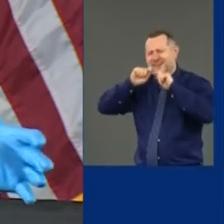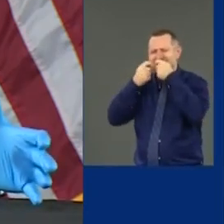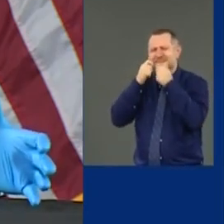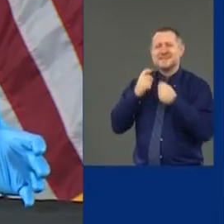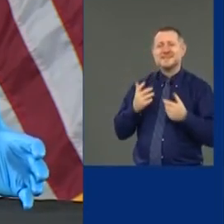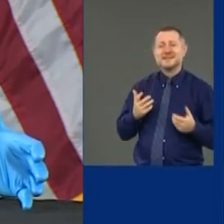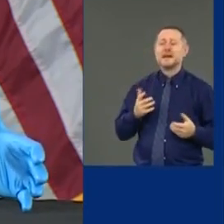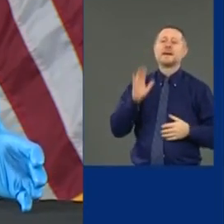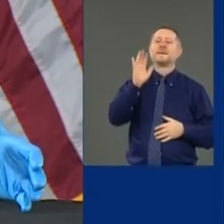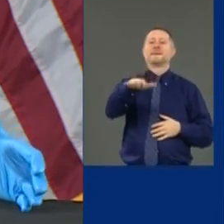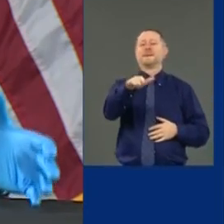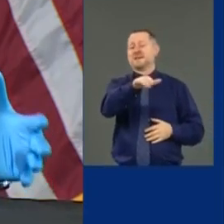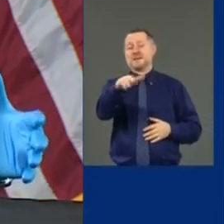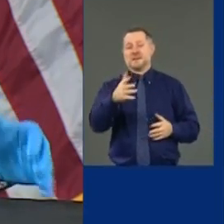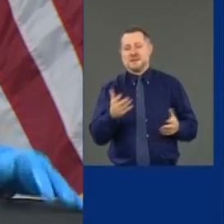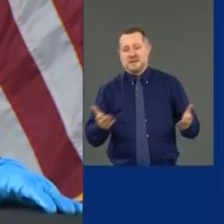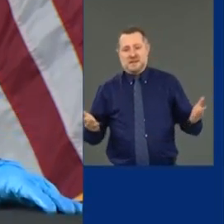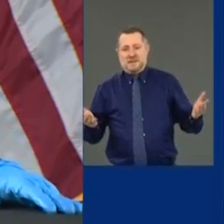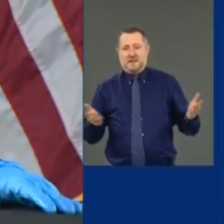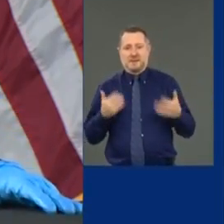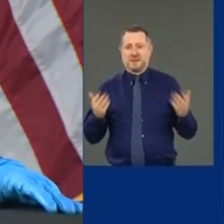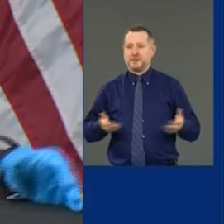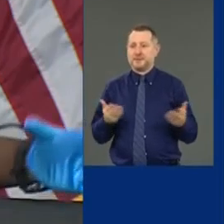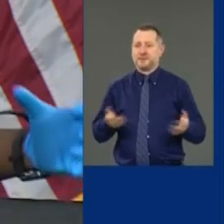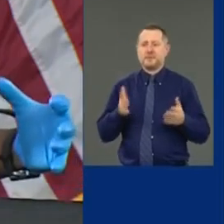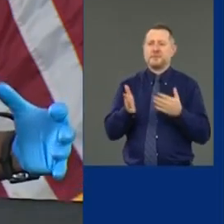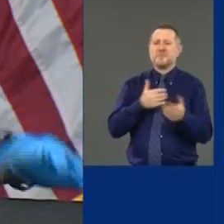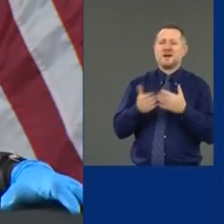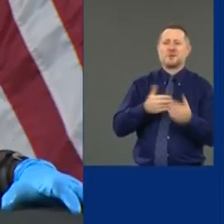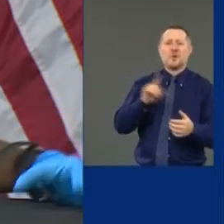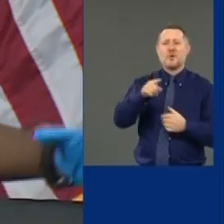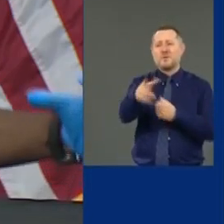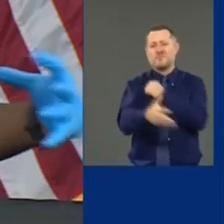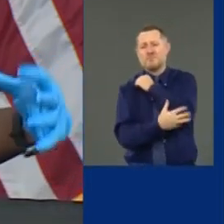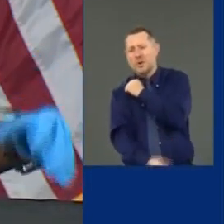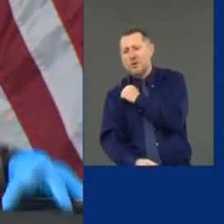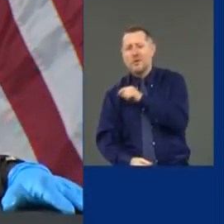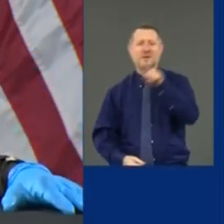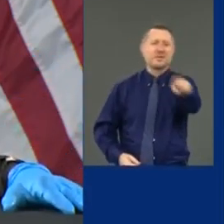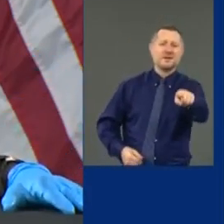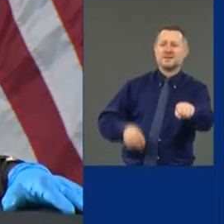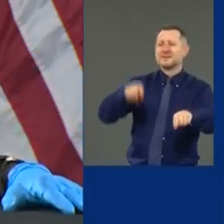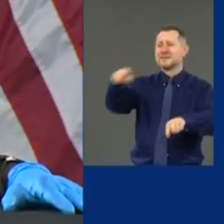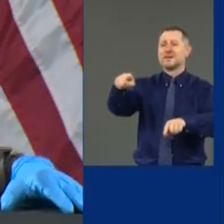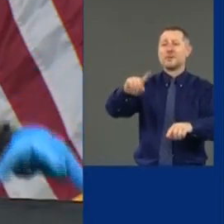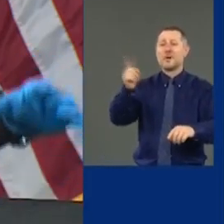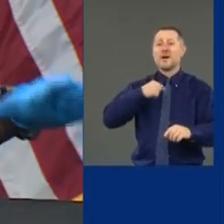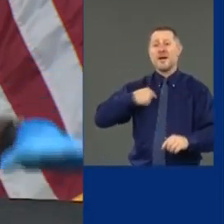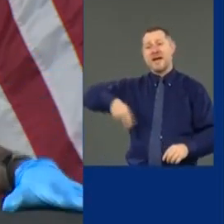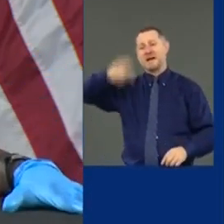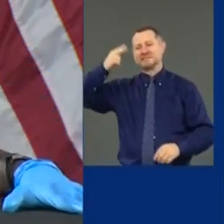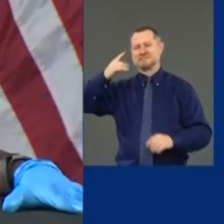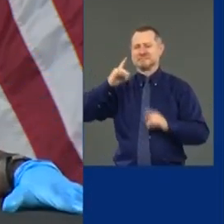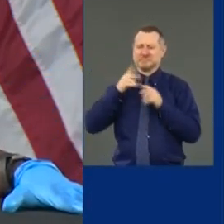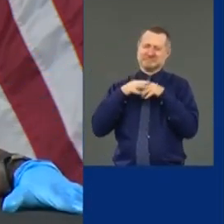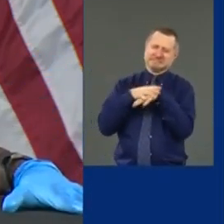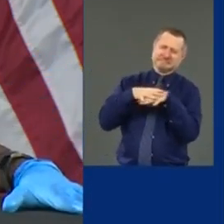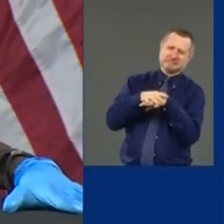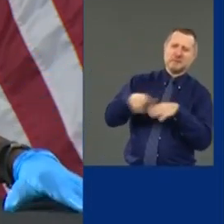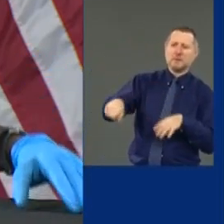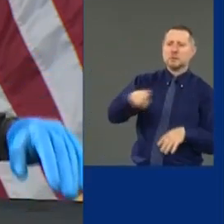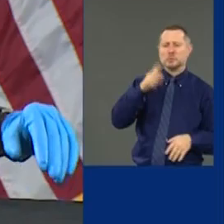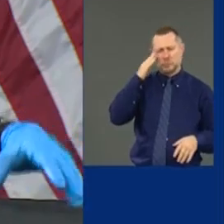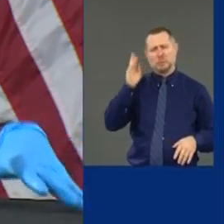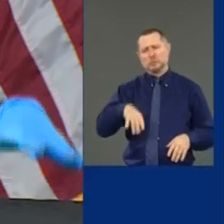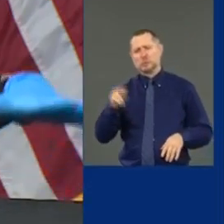it's wherever there are poor people, really. It's wherever people are congested. So, yes, it's in East New York. Yes, it's in